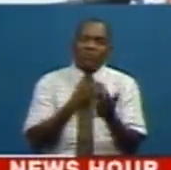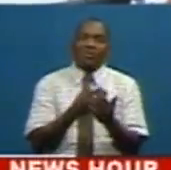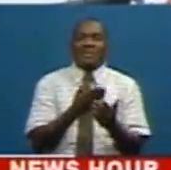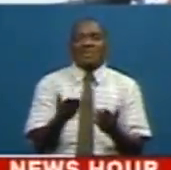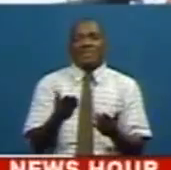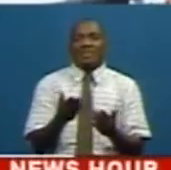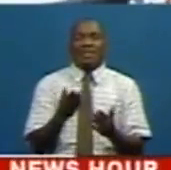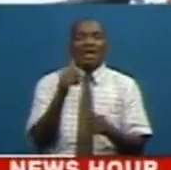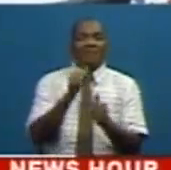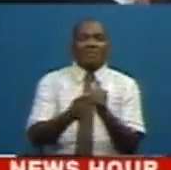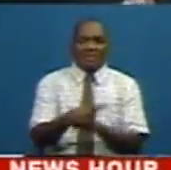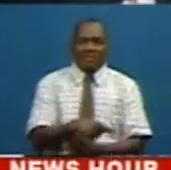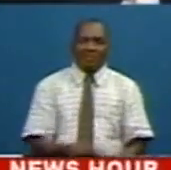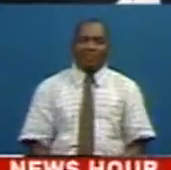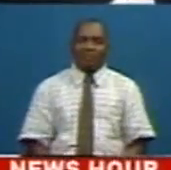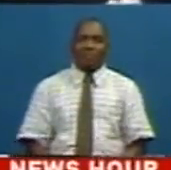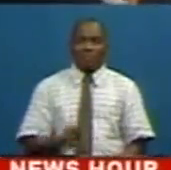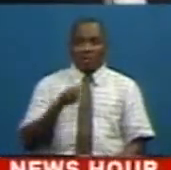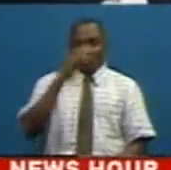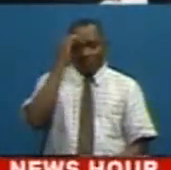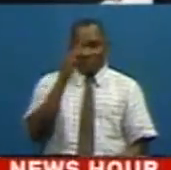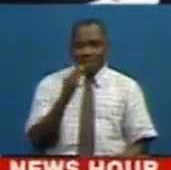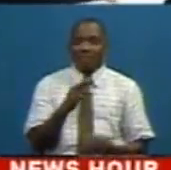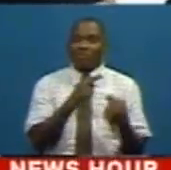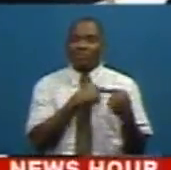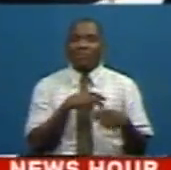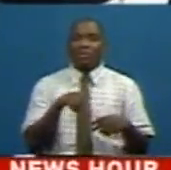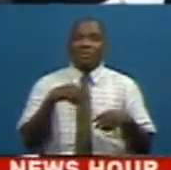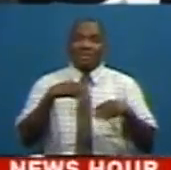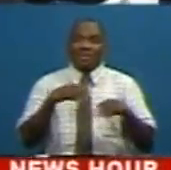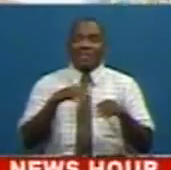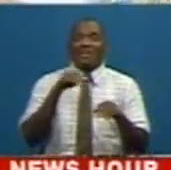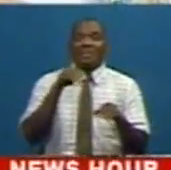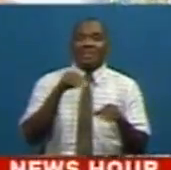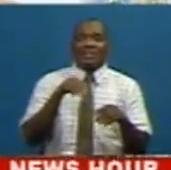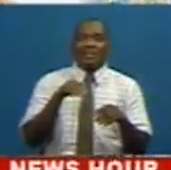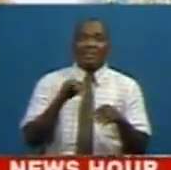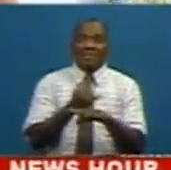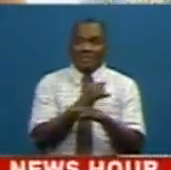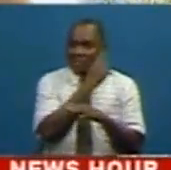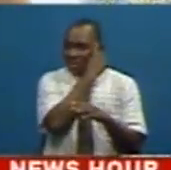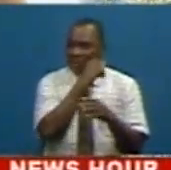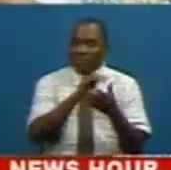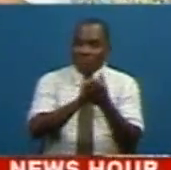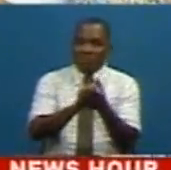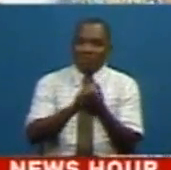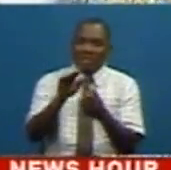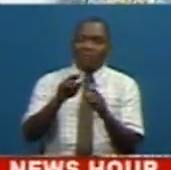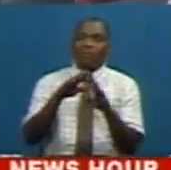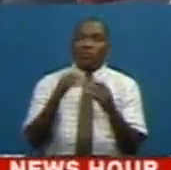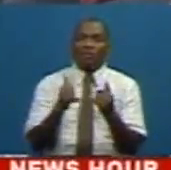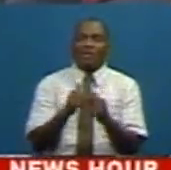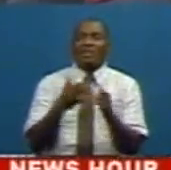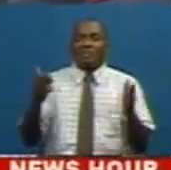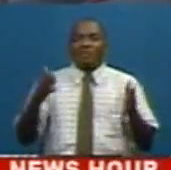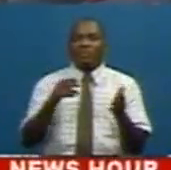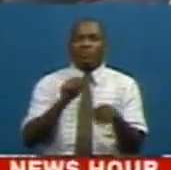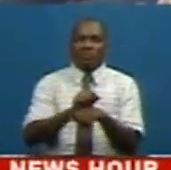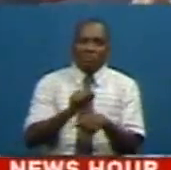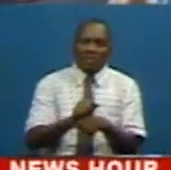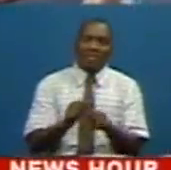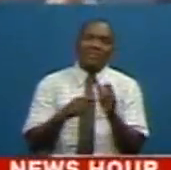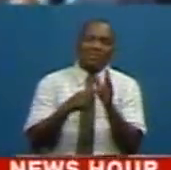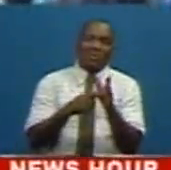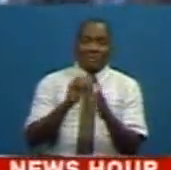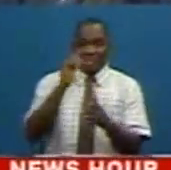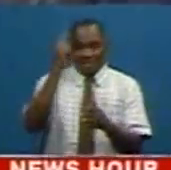products every single day. The Minister for Trade and Industry, Mr. Alan Kodjo-Tramantin, commended Unilever for the expansion and indicated